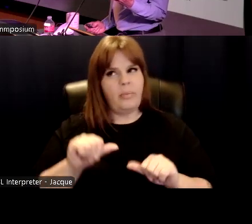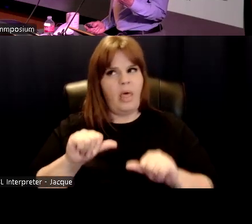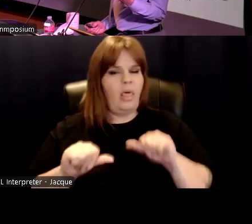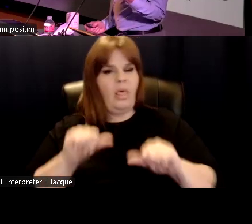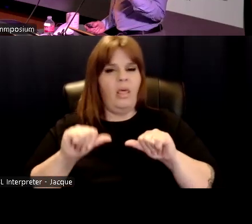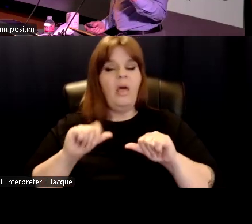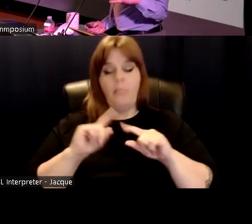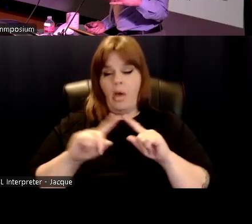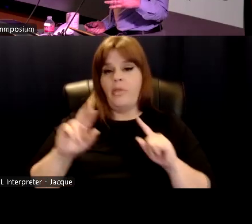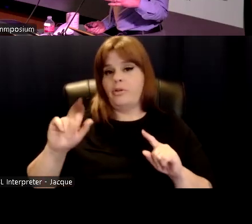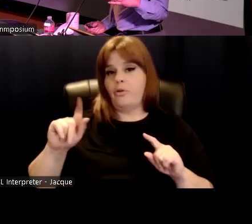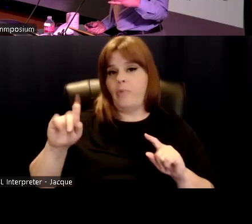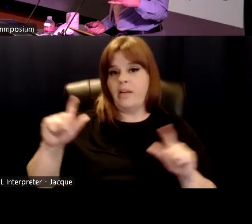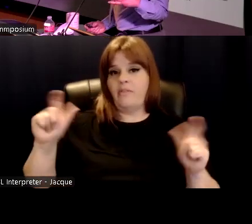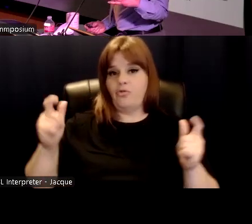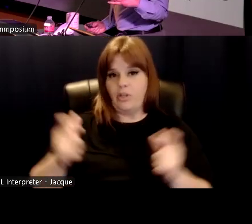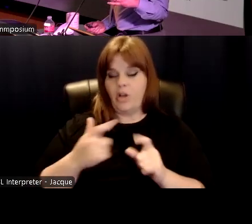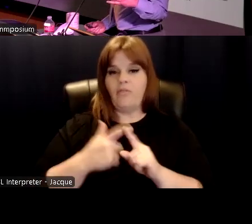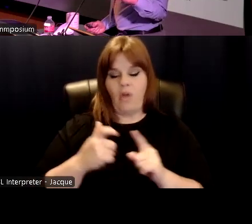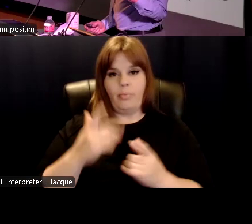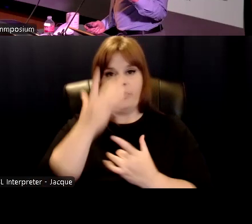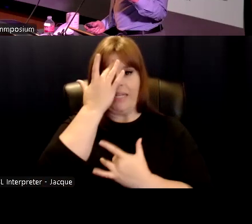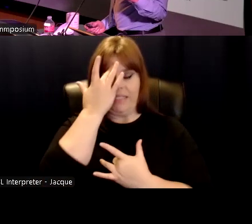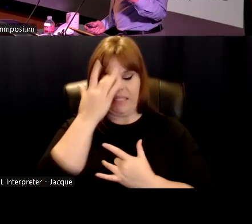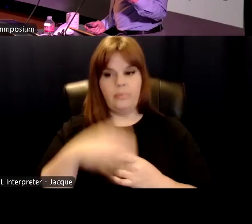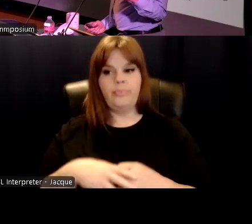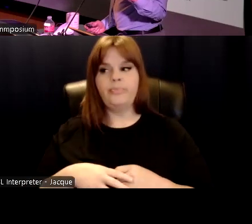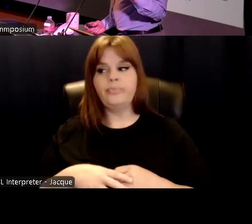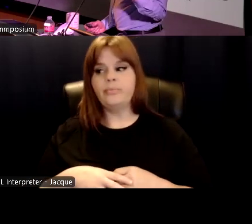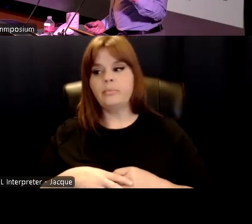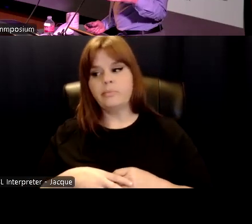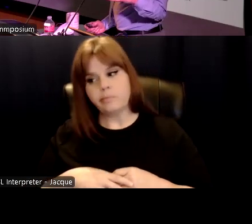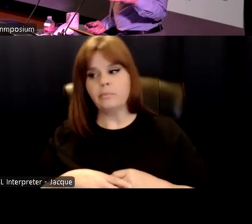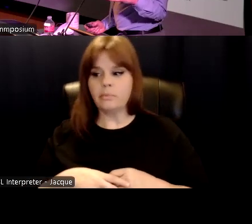is a rate of attrition from the disease state. So,